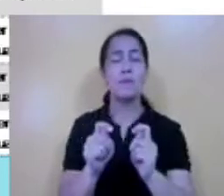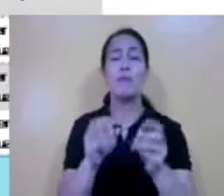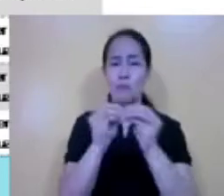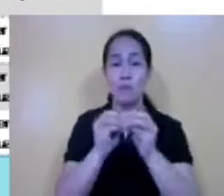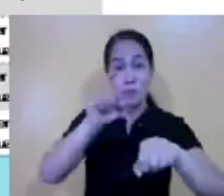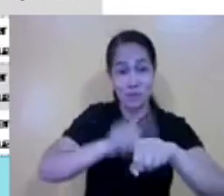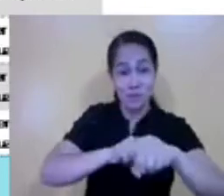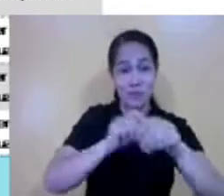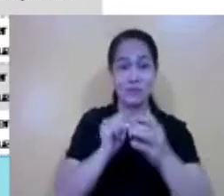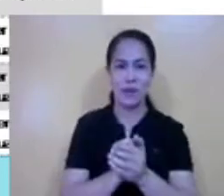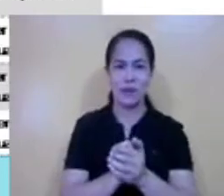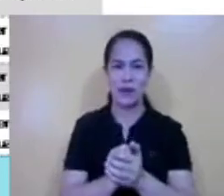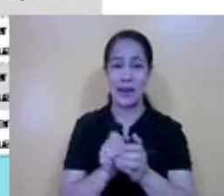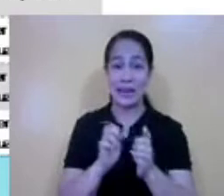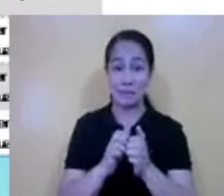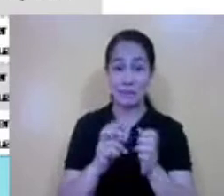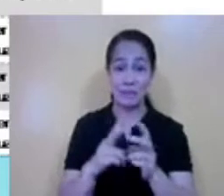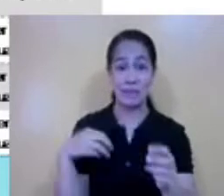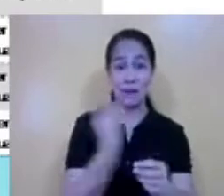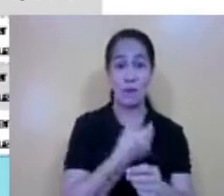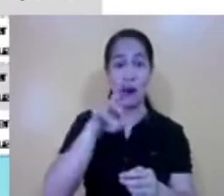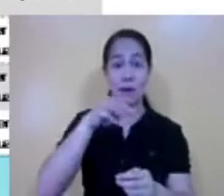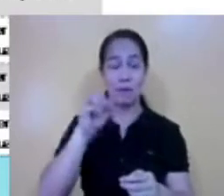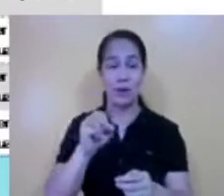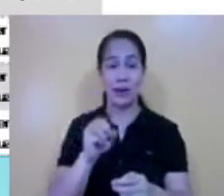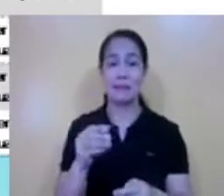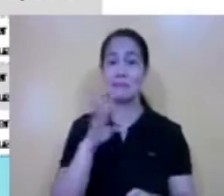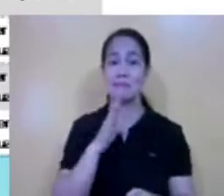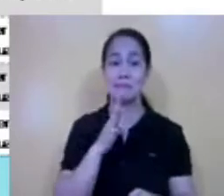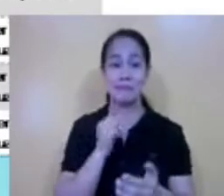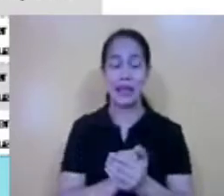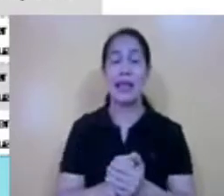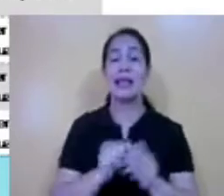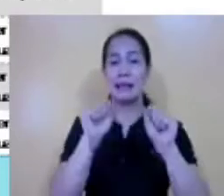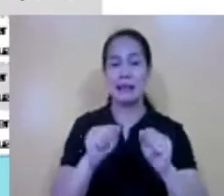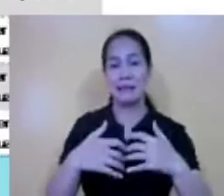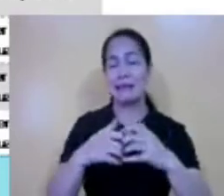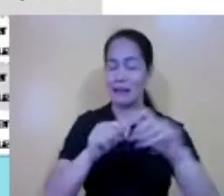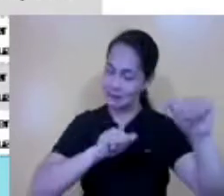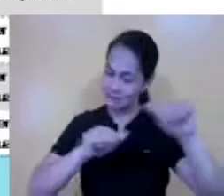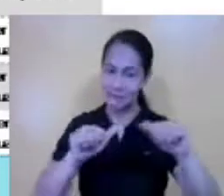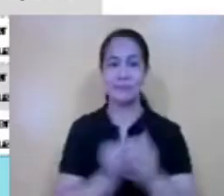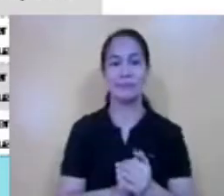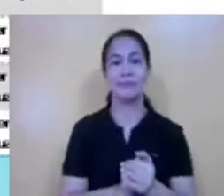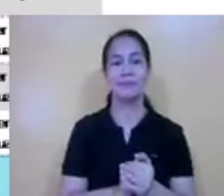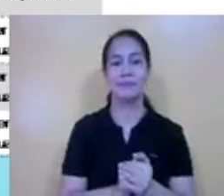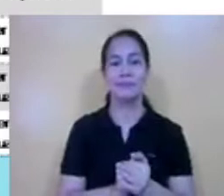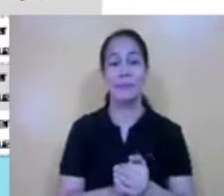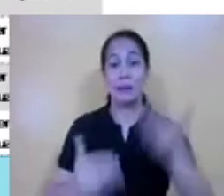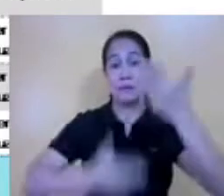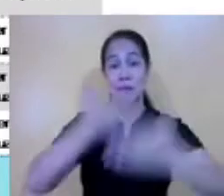even our RPMS focals to do their respective capacity building activities. Next, for phase